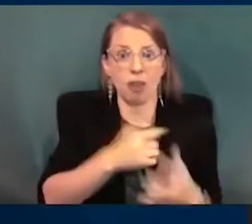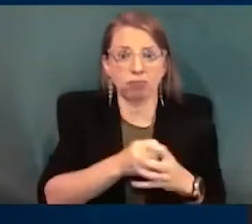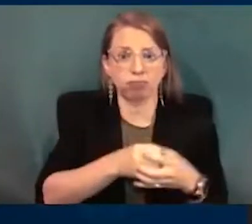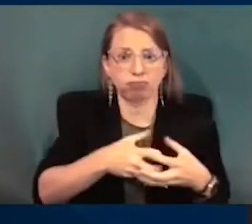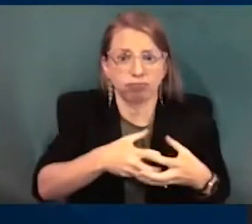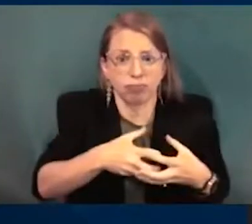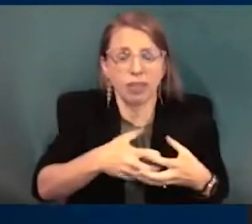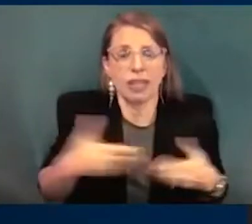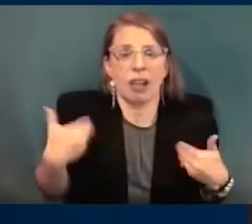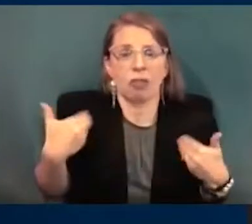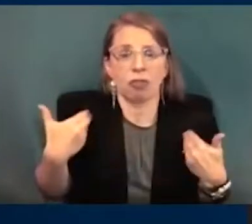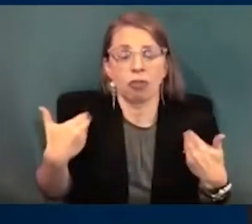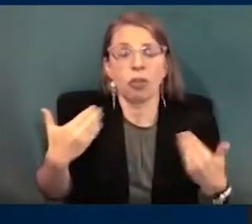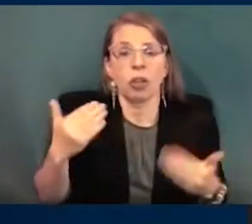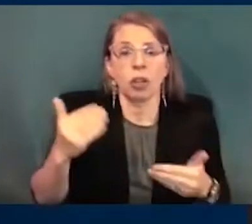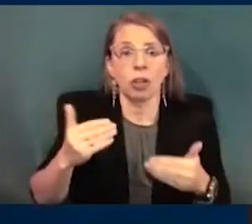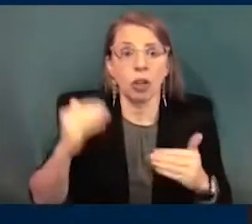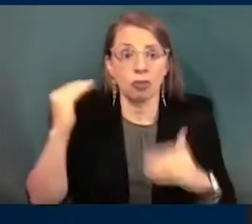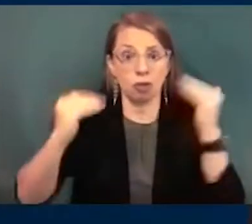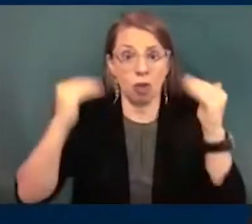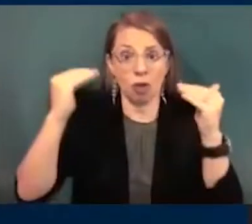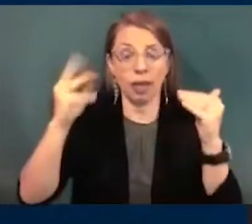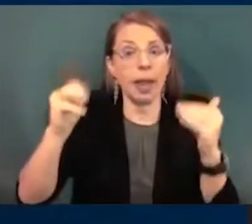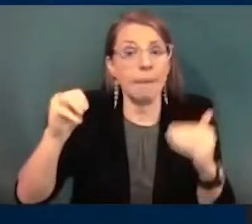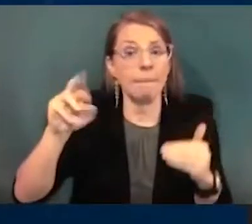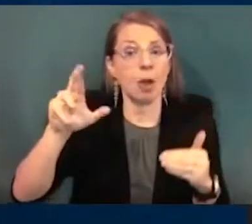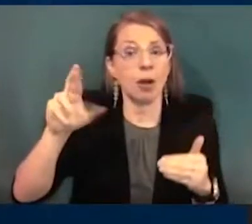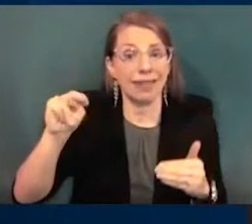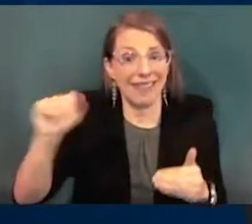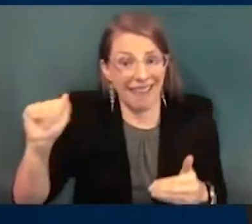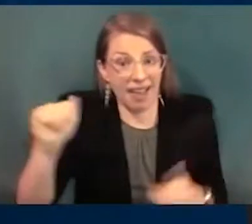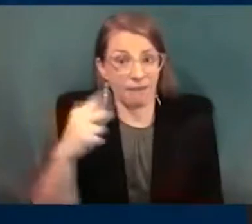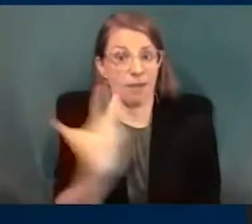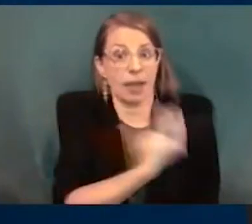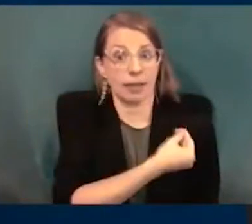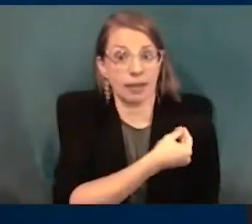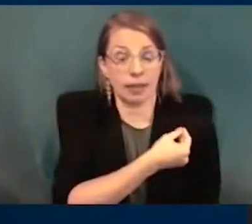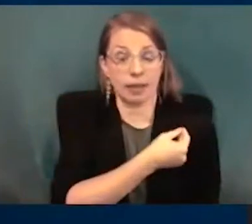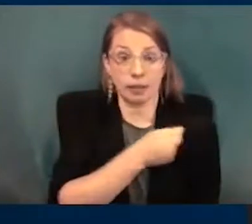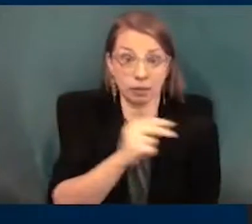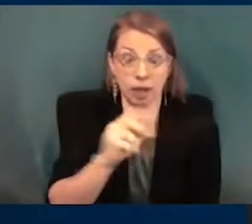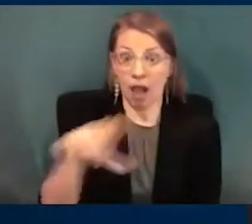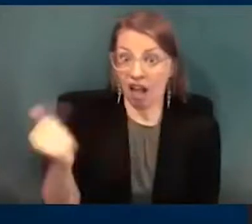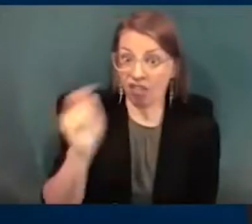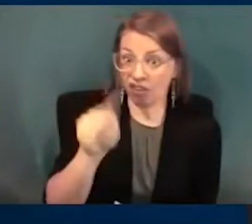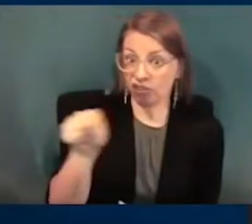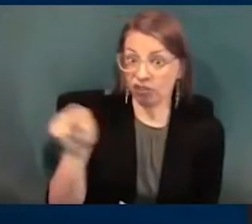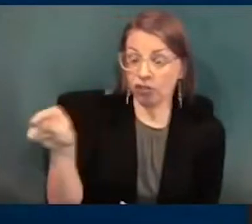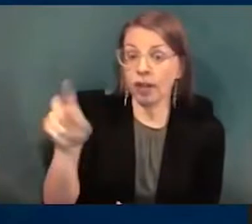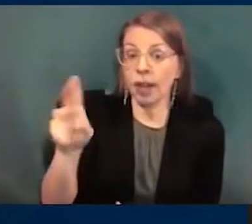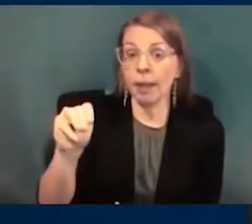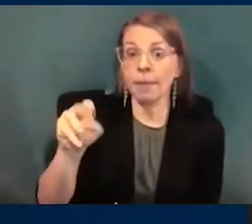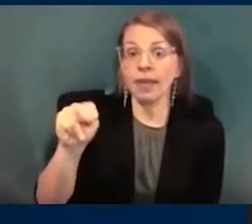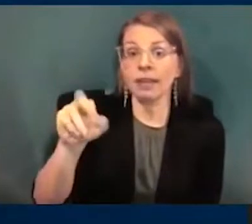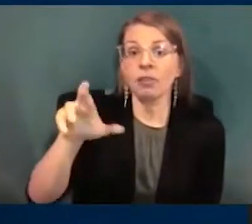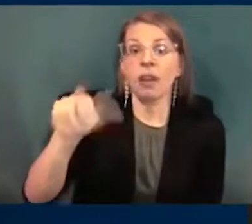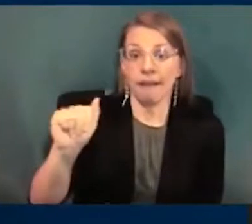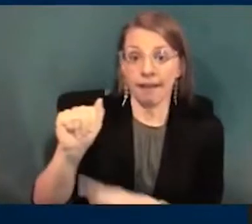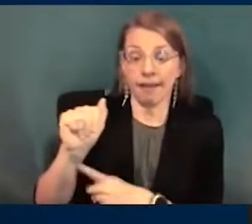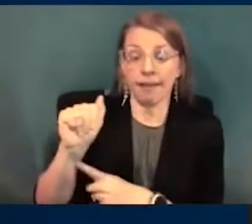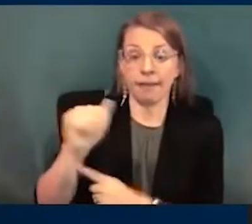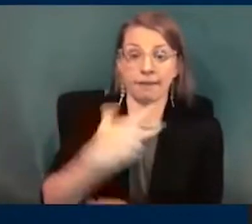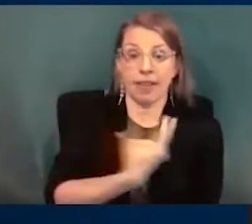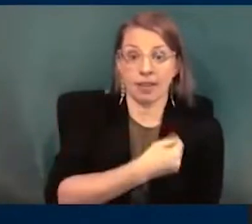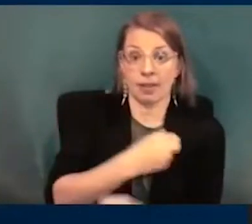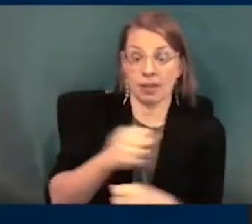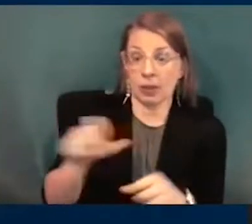gotten the mRNA vaccine. And is there anything folks who have gotten on mRNA vaccine should do to make sure that they are safe and that